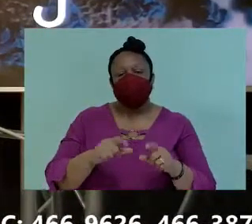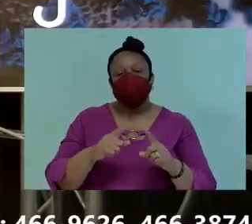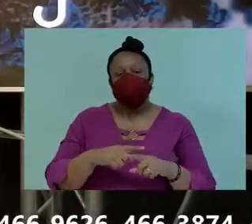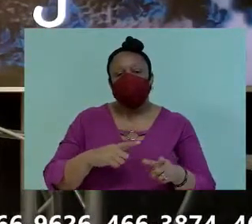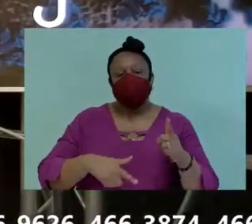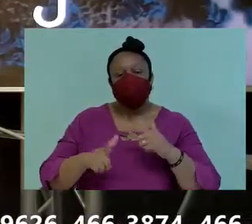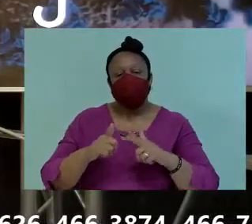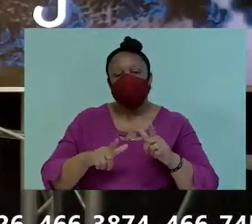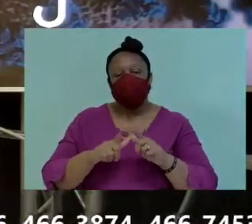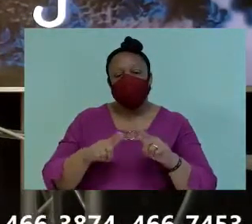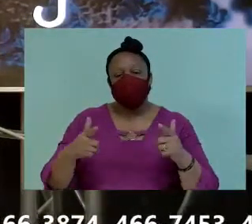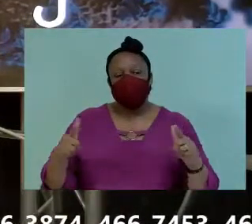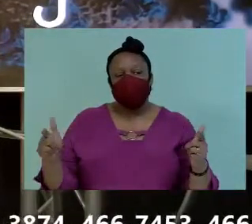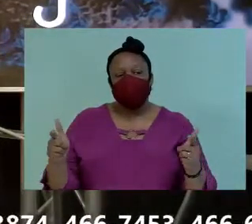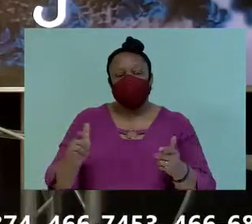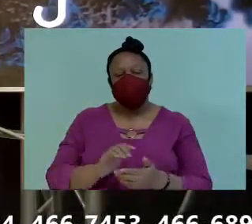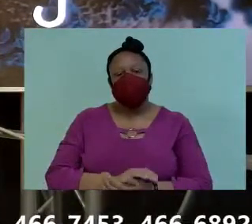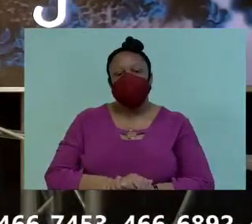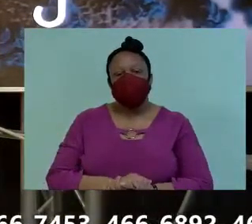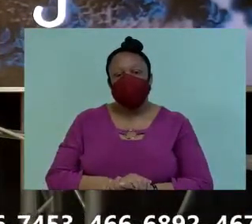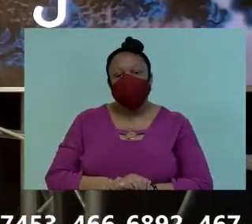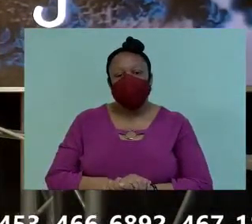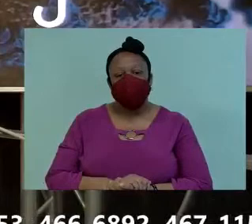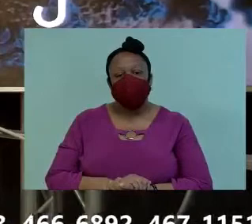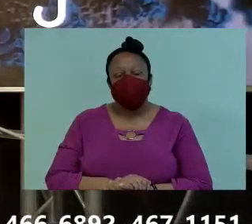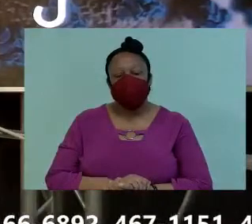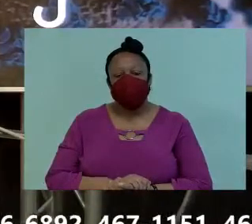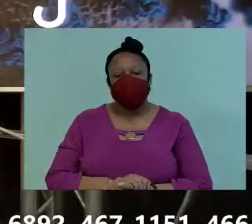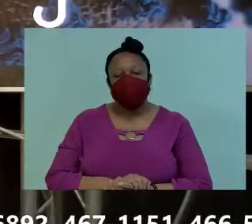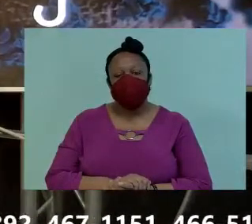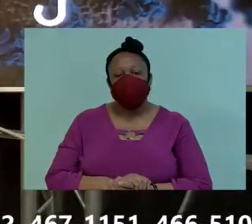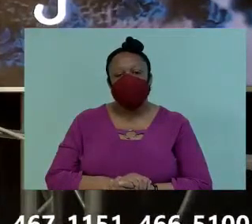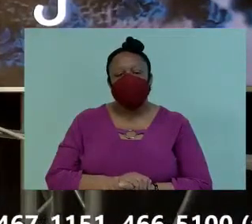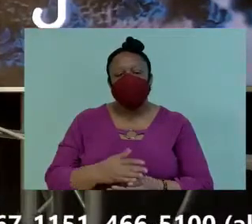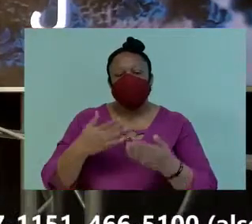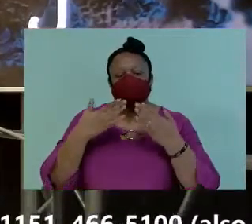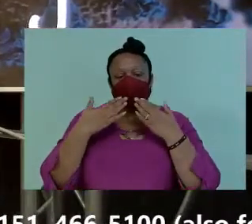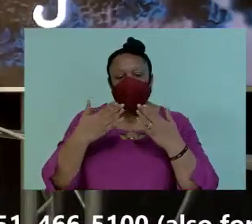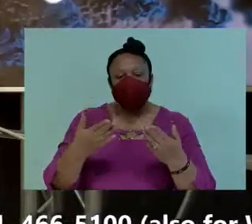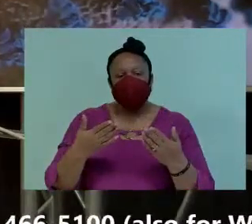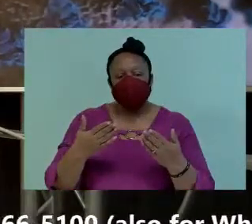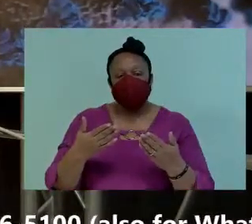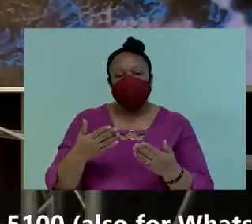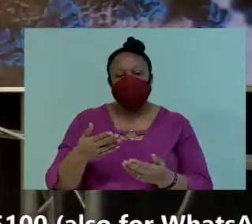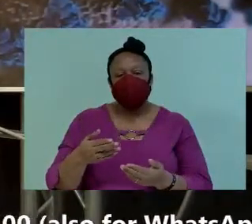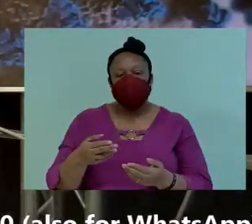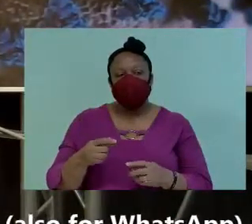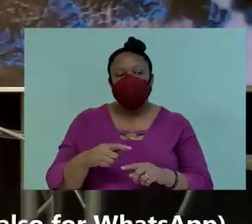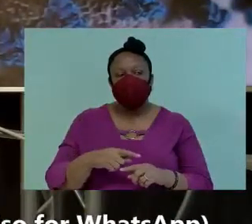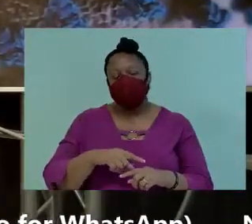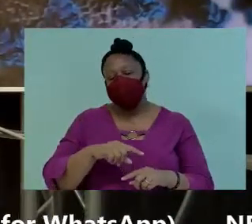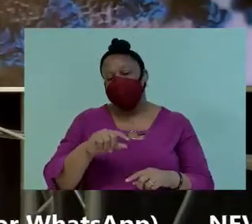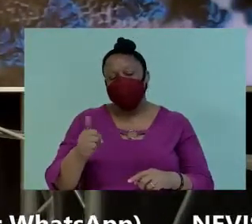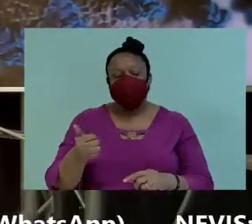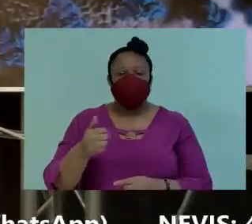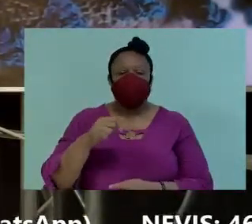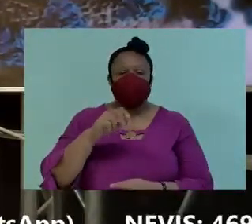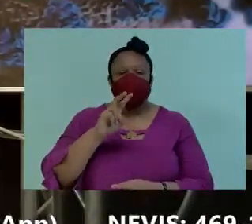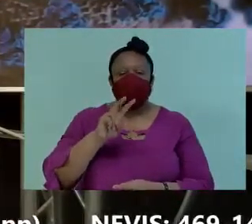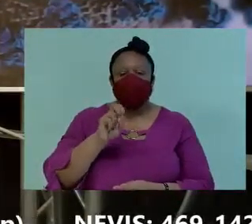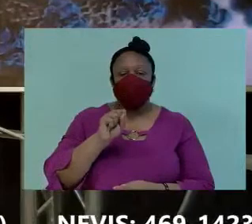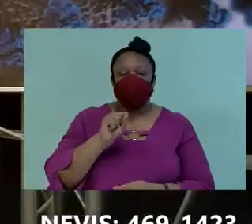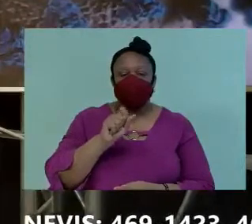of sign language. We thank Ms. Vesta Southwell, who is